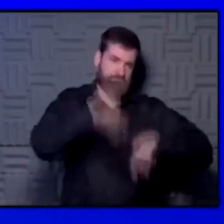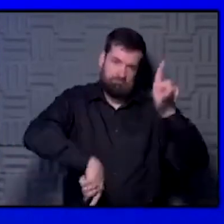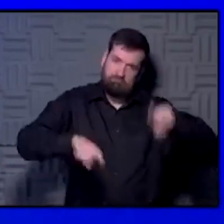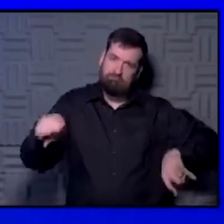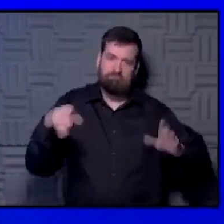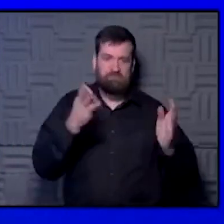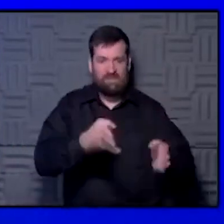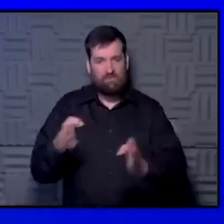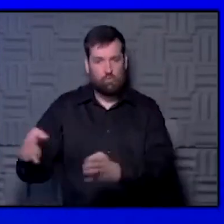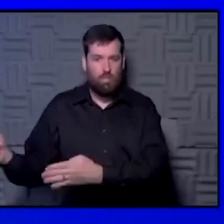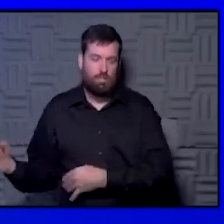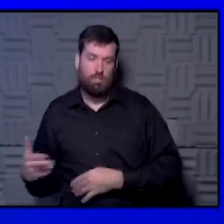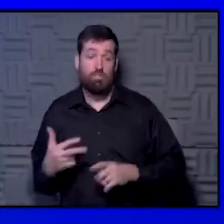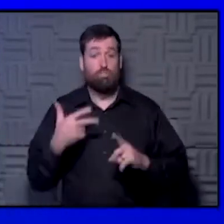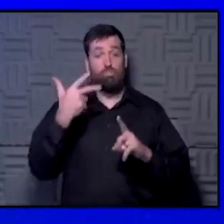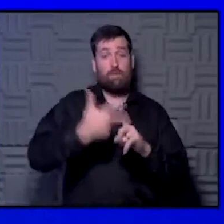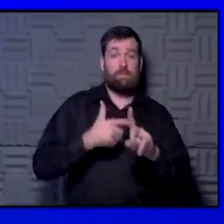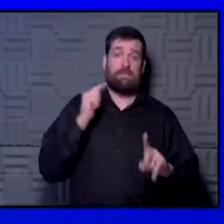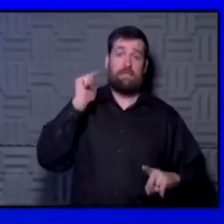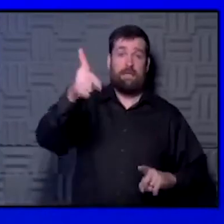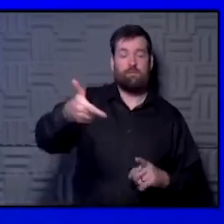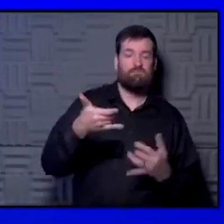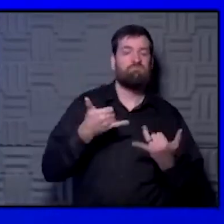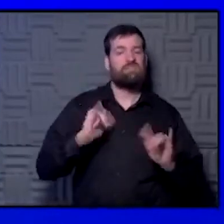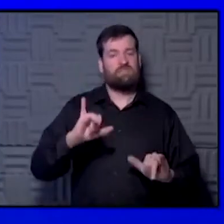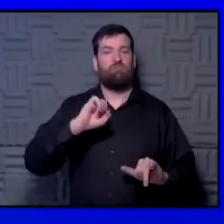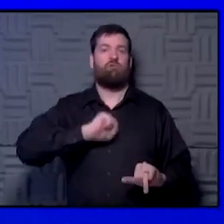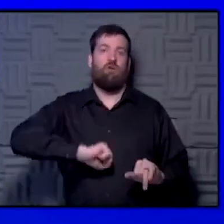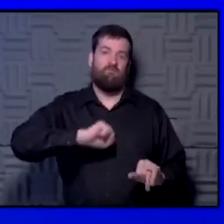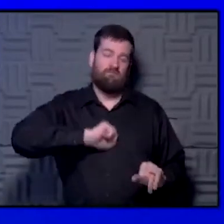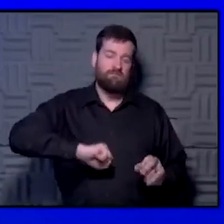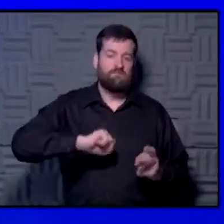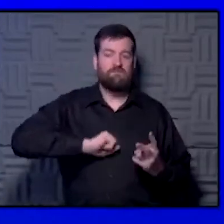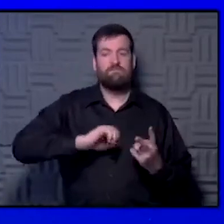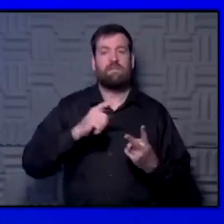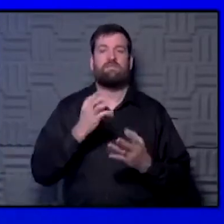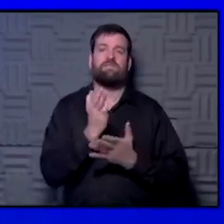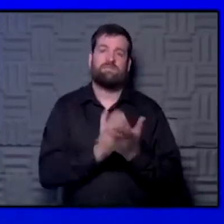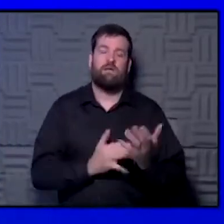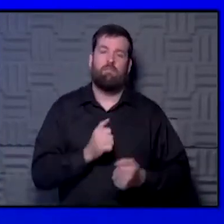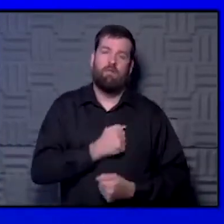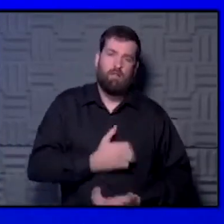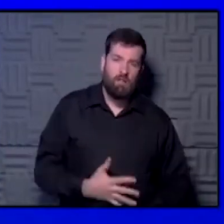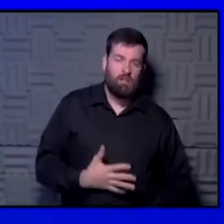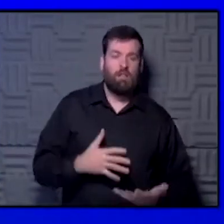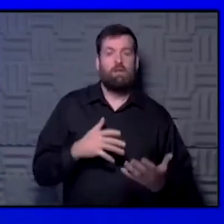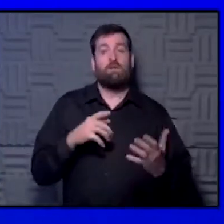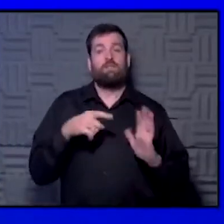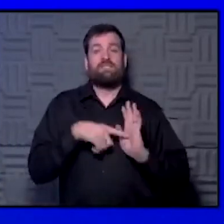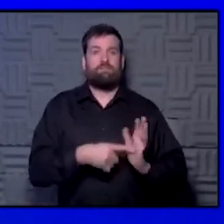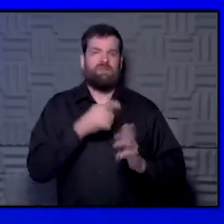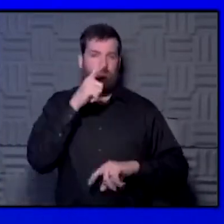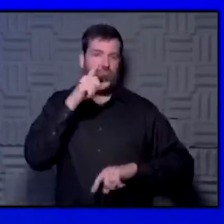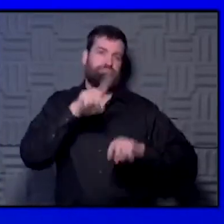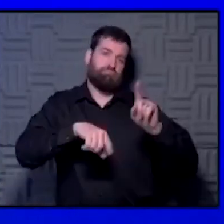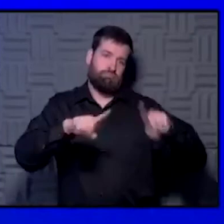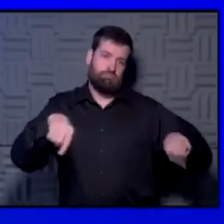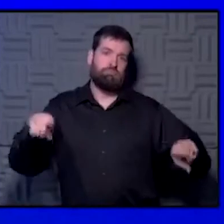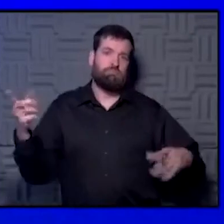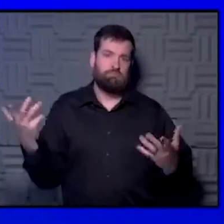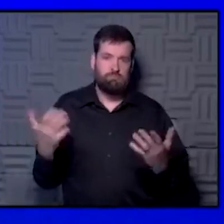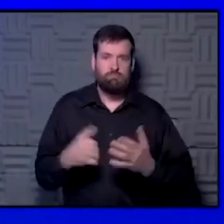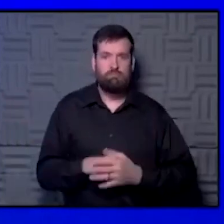patients who 3 months later still had a little bit of cough or had some fatigue. Those symptoms will range and be different from individual